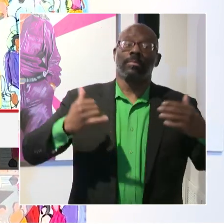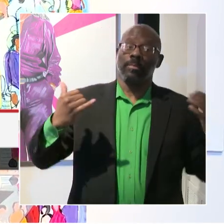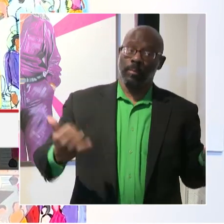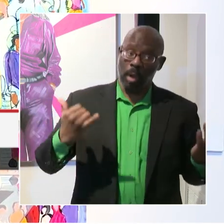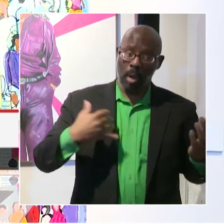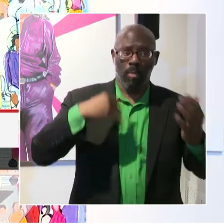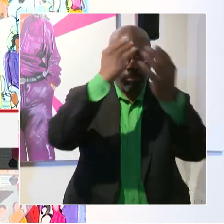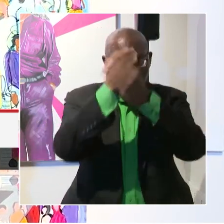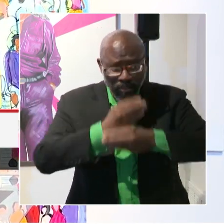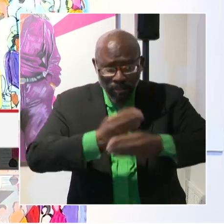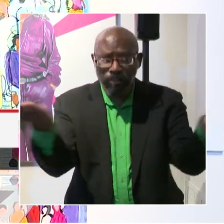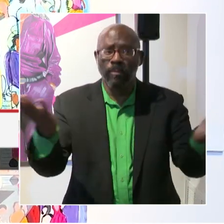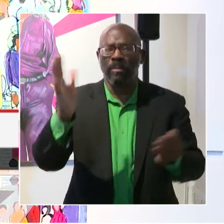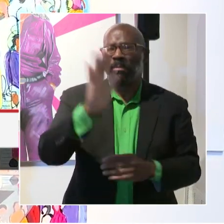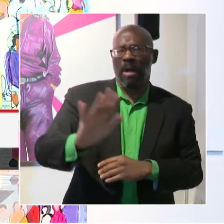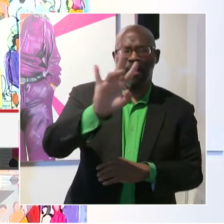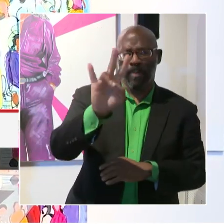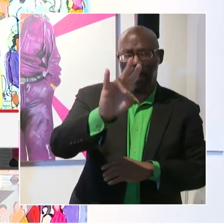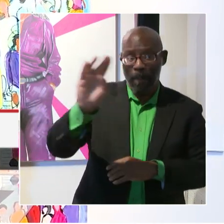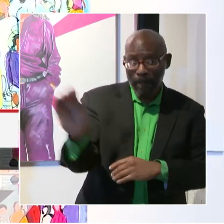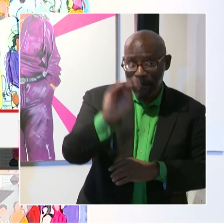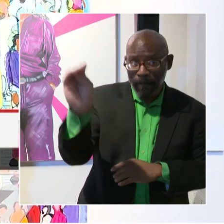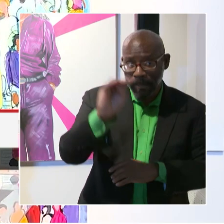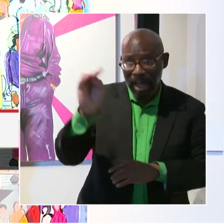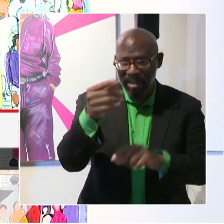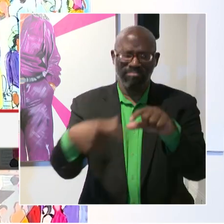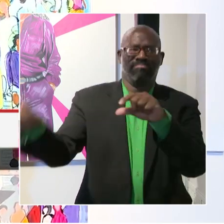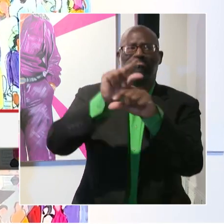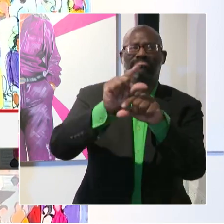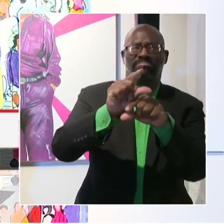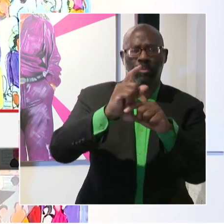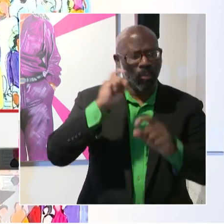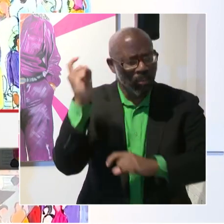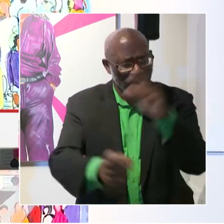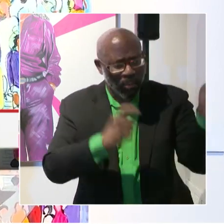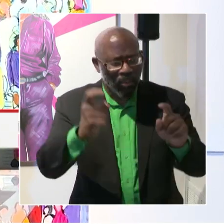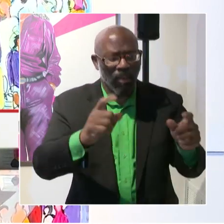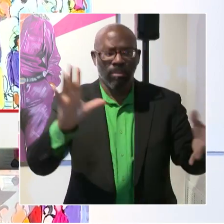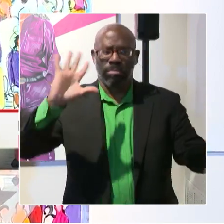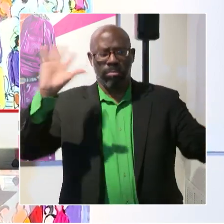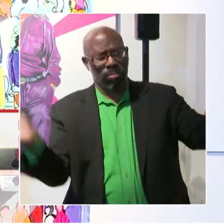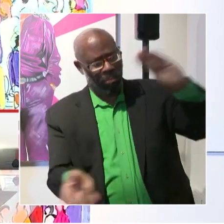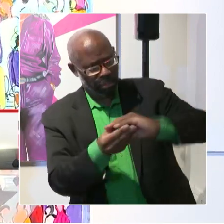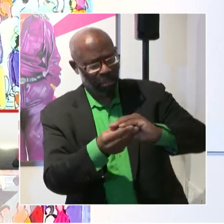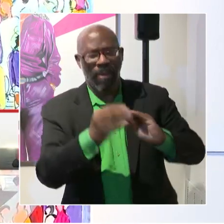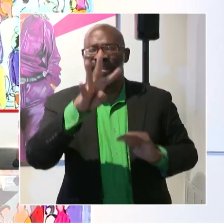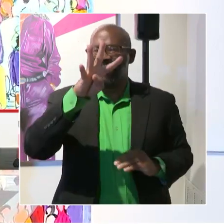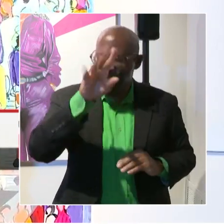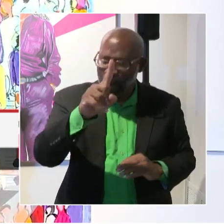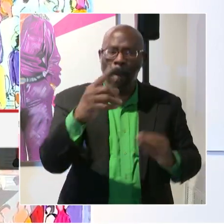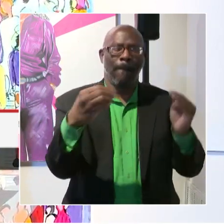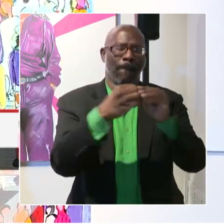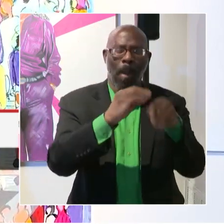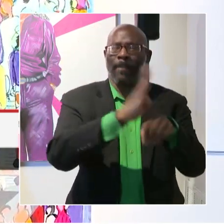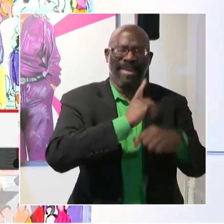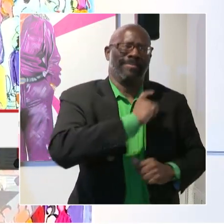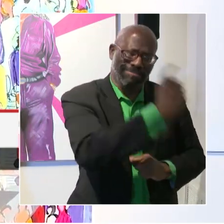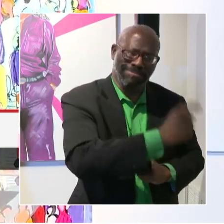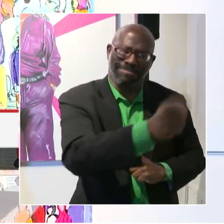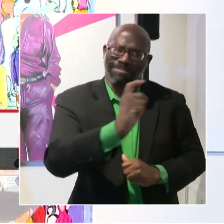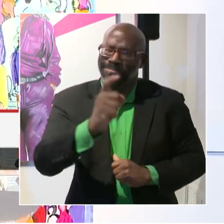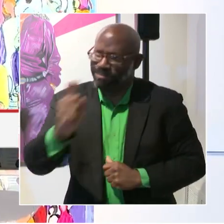more in grants to 41 more businesses, and I want to give them a big round of